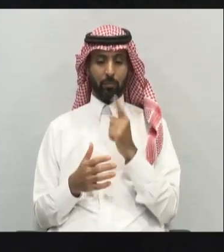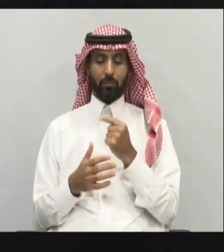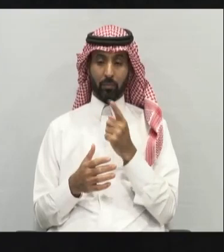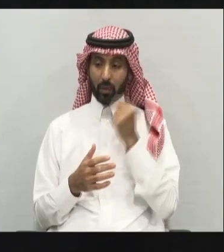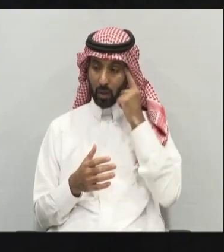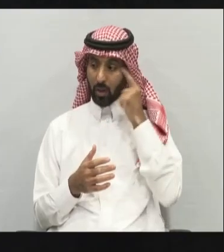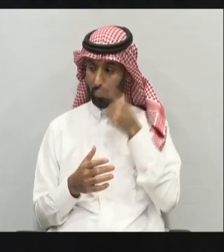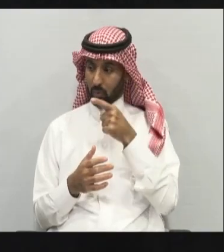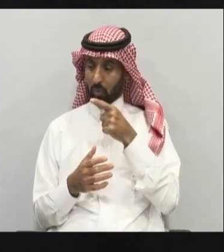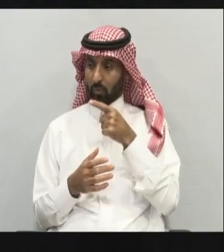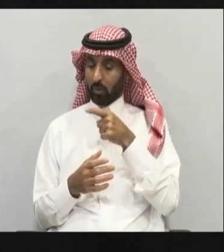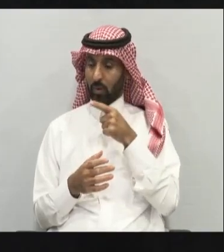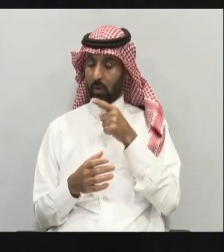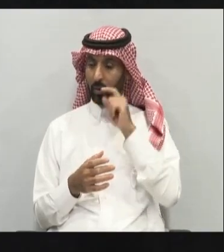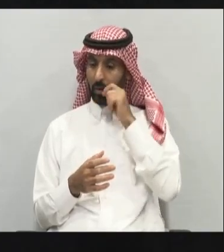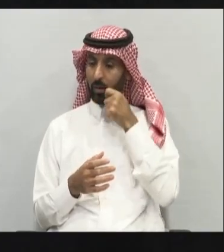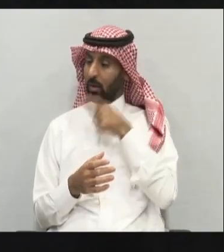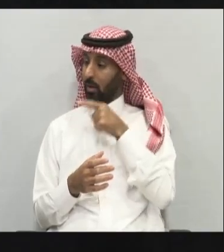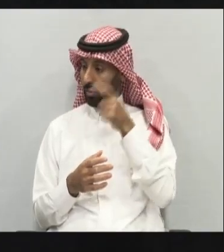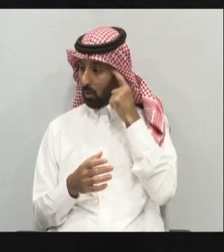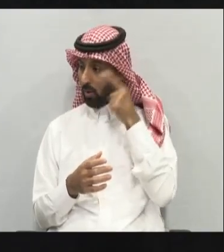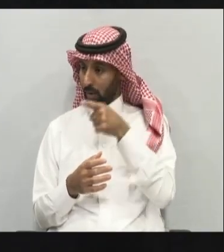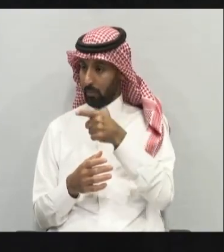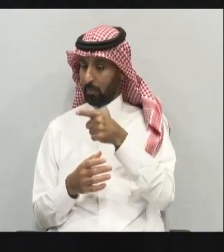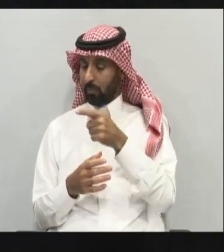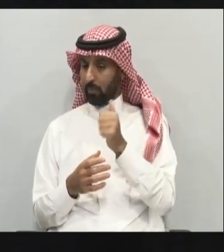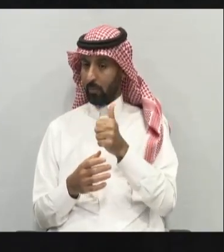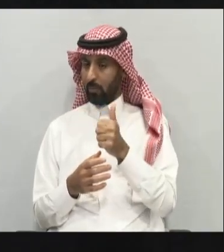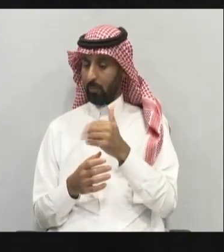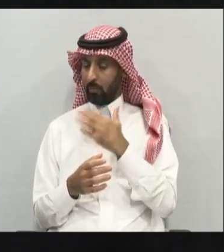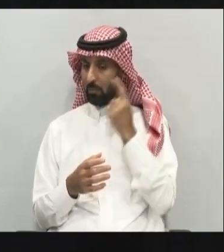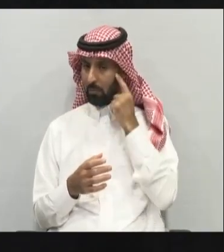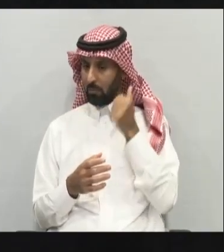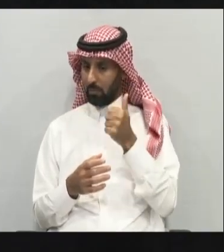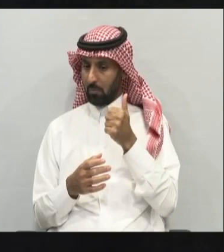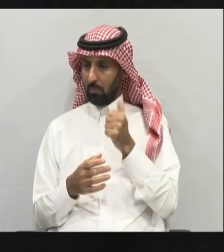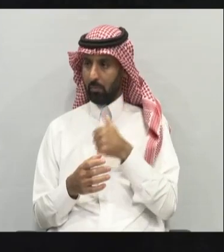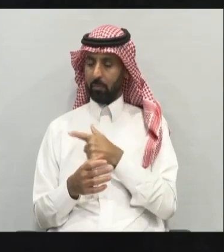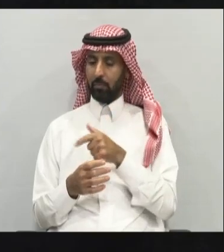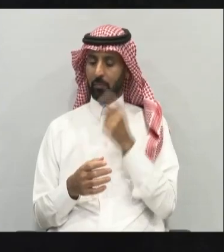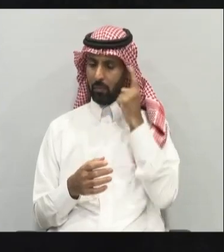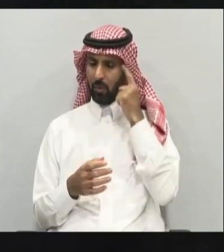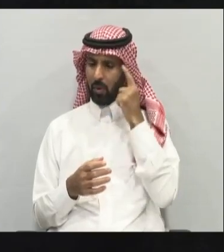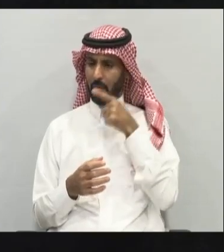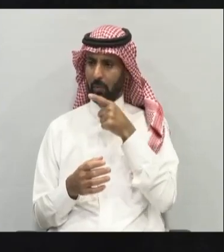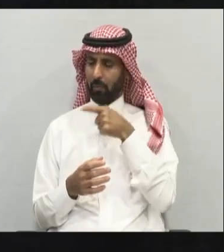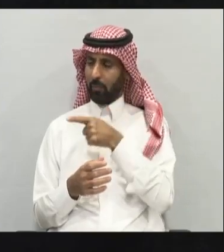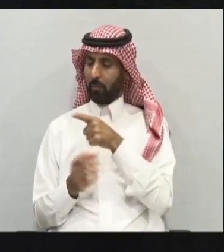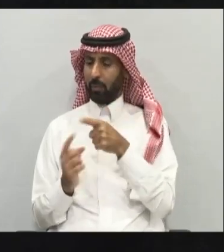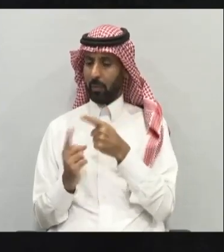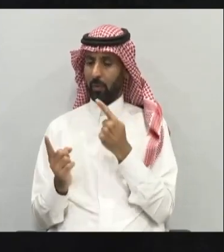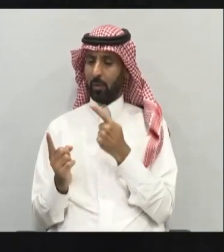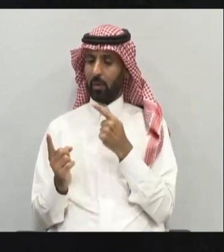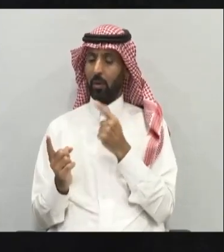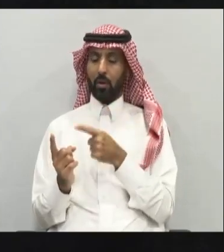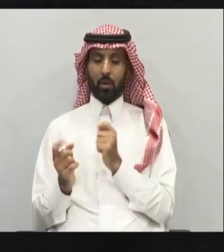he know him well? Does he know him well? And he knows him very well. He knows him very well.